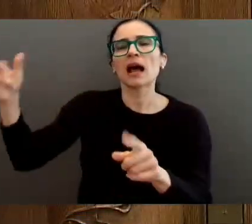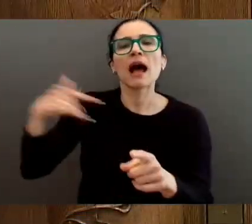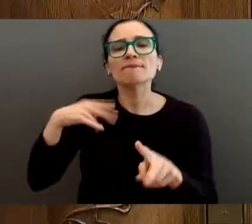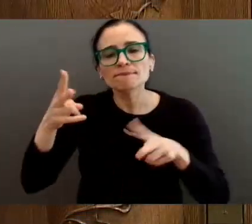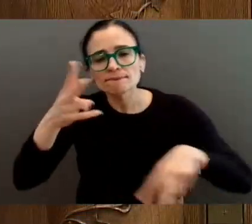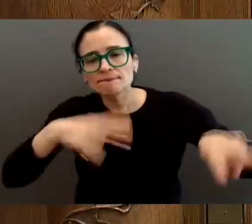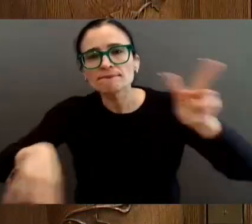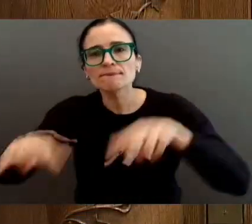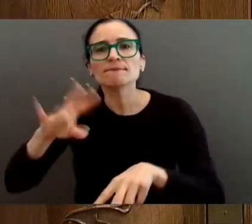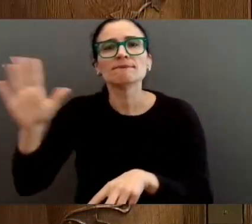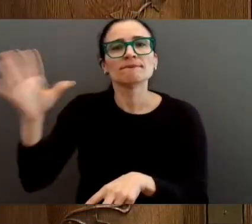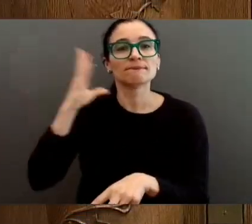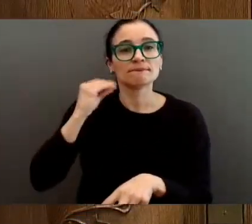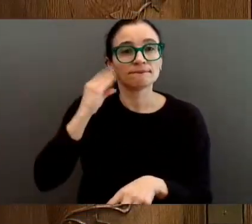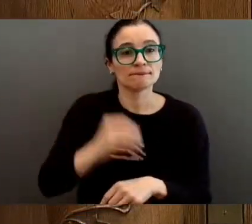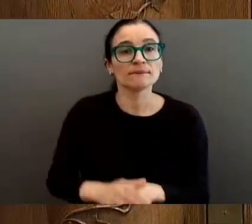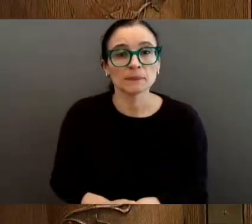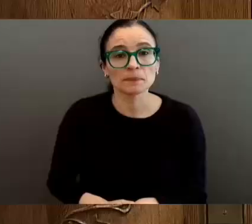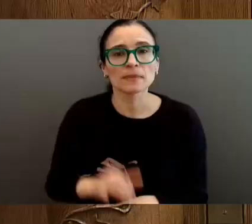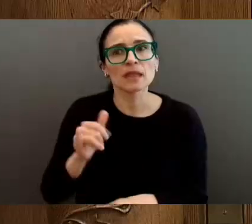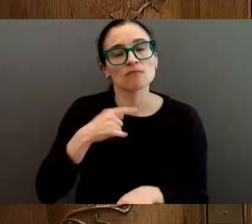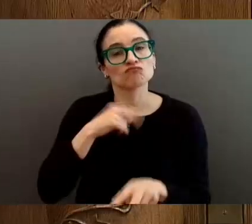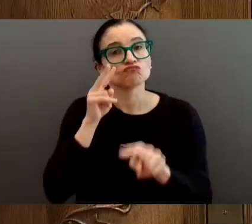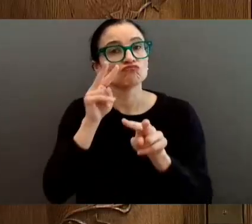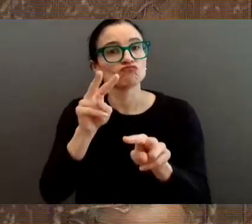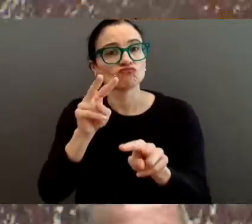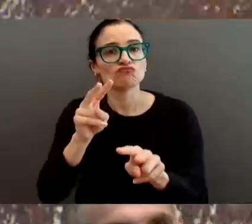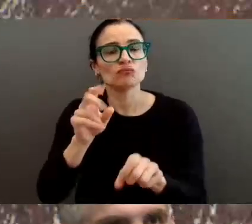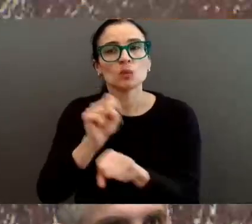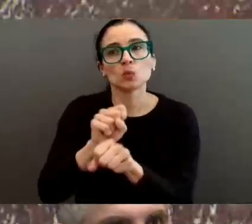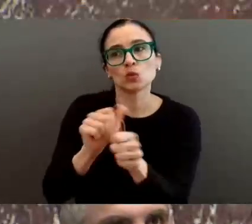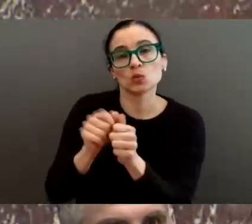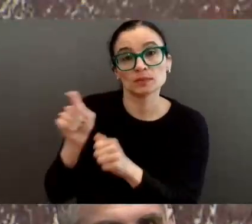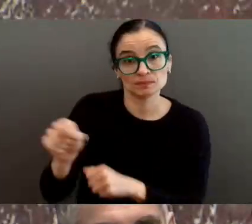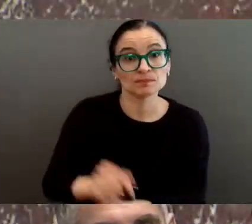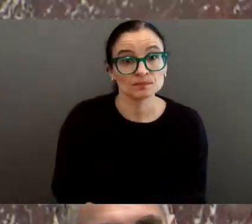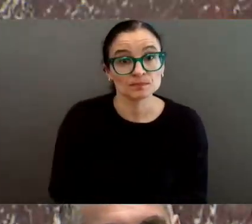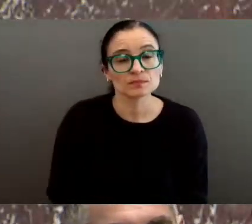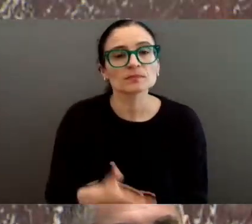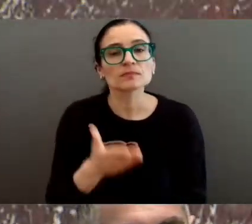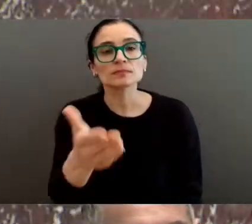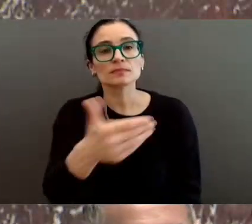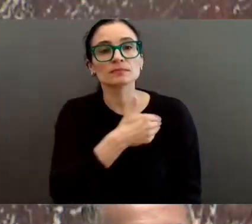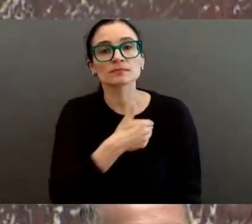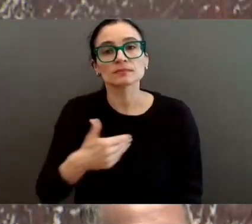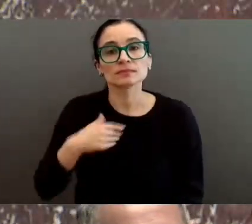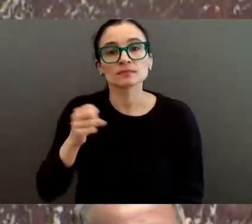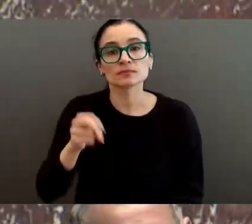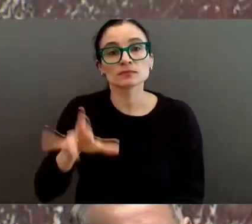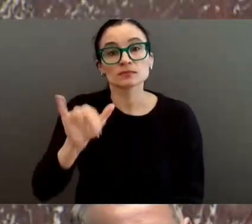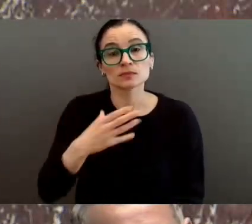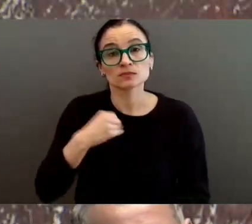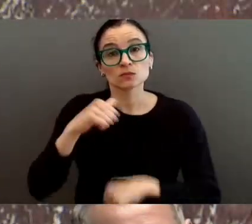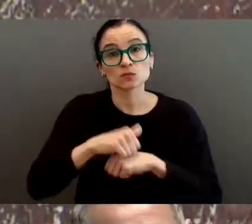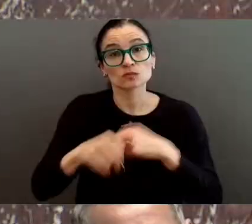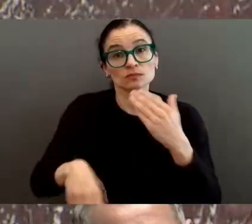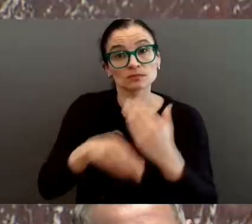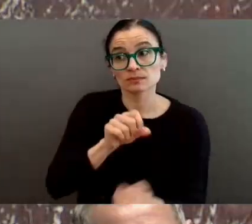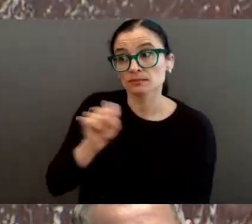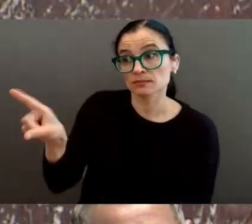Member for Surrey White Rock on a supplemental. That's great, Madam Speaker. So outside perspectives